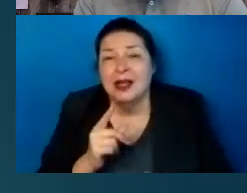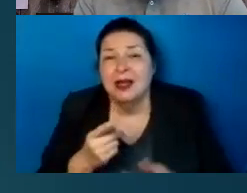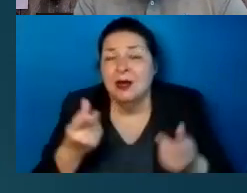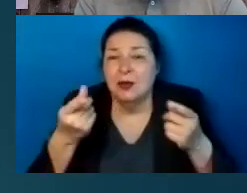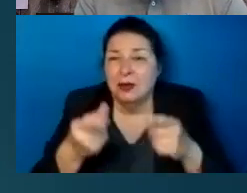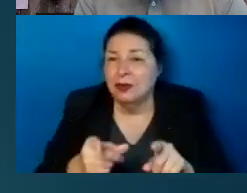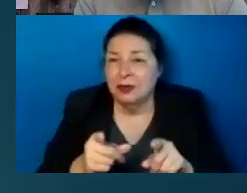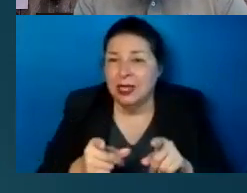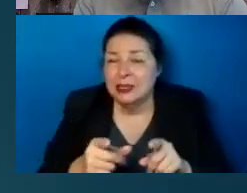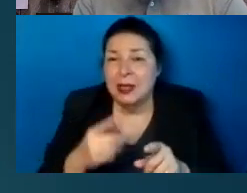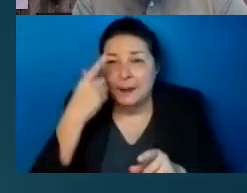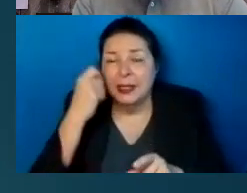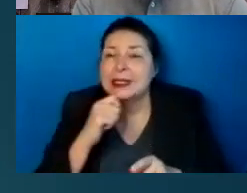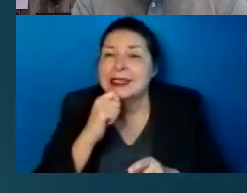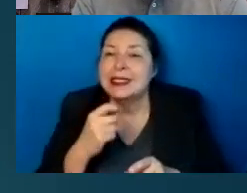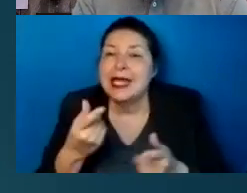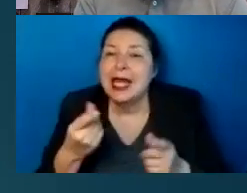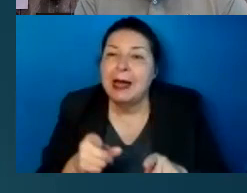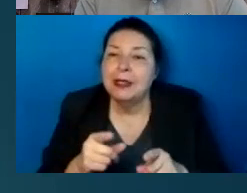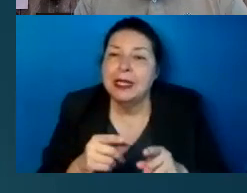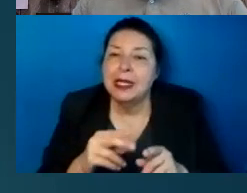original Nicene Creed.